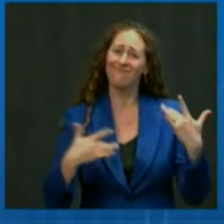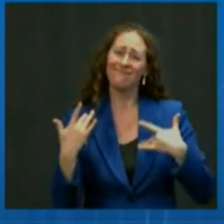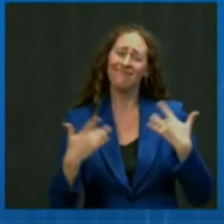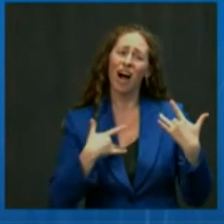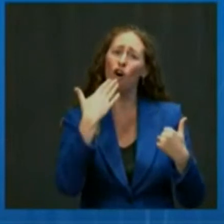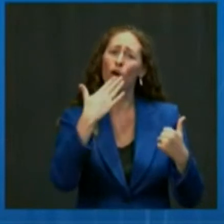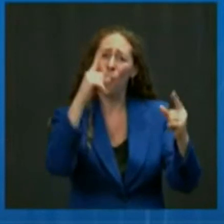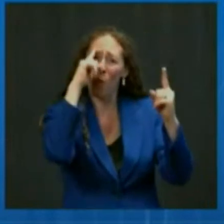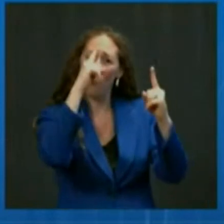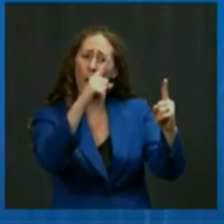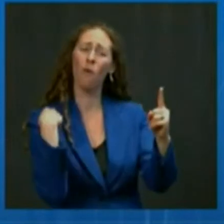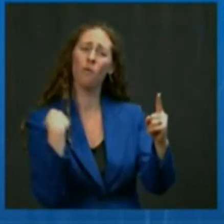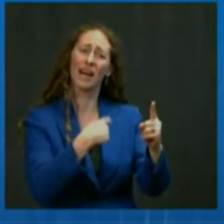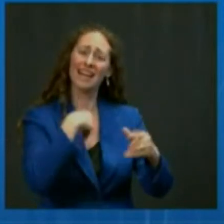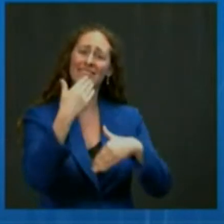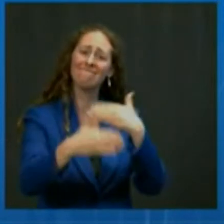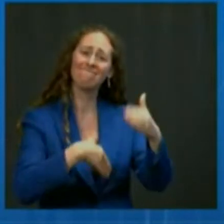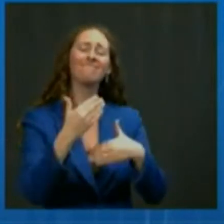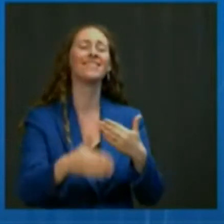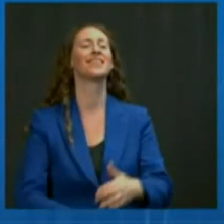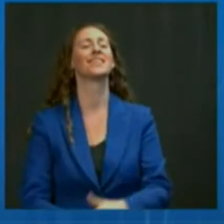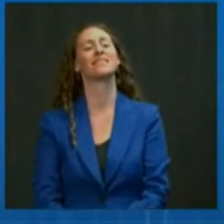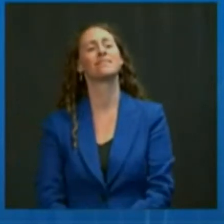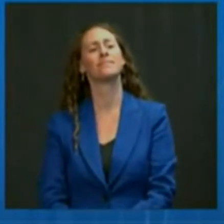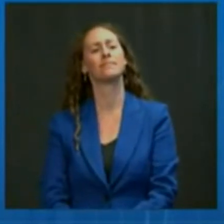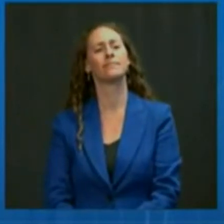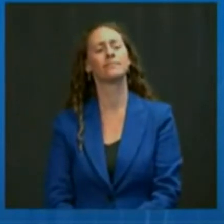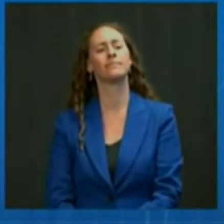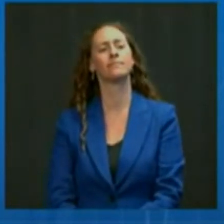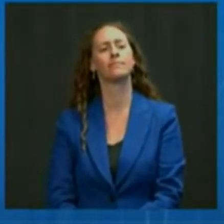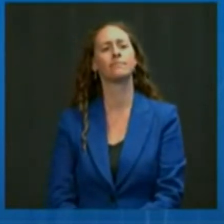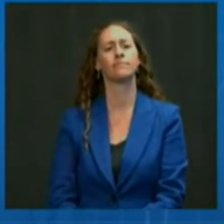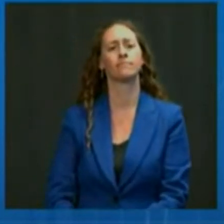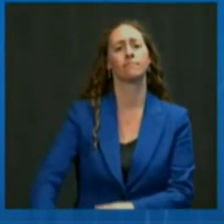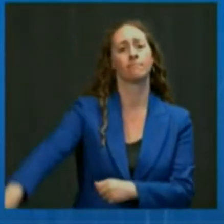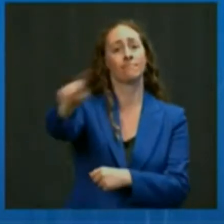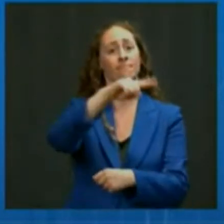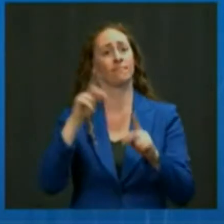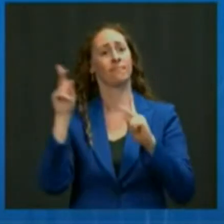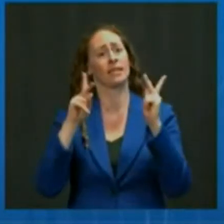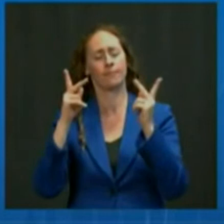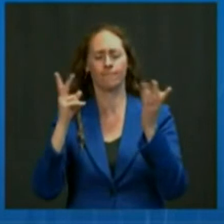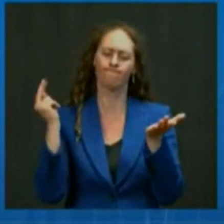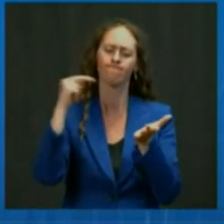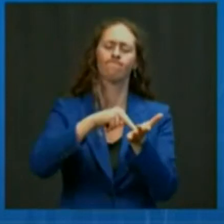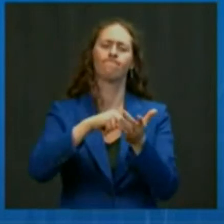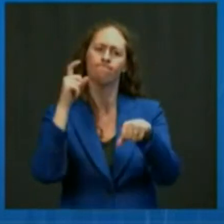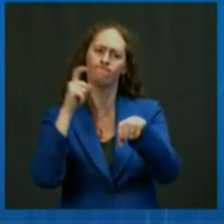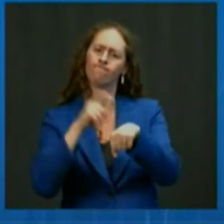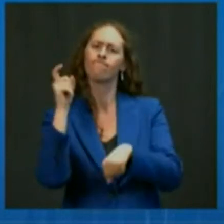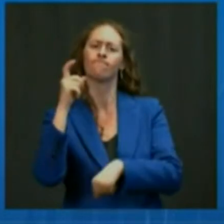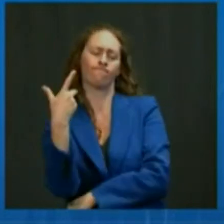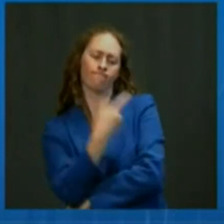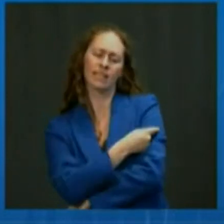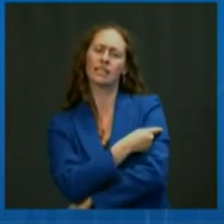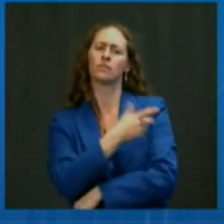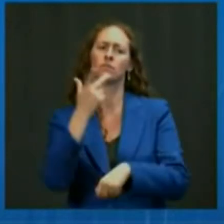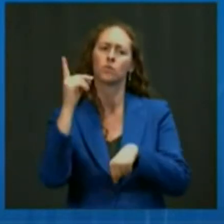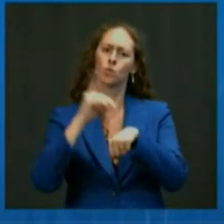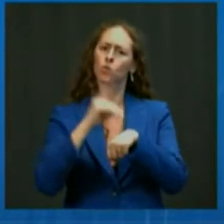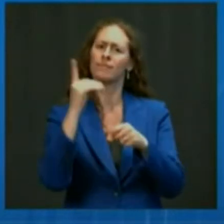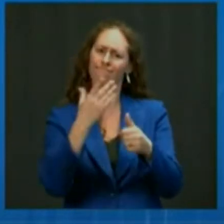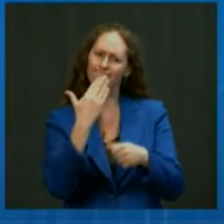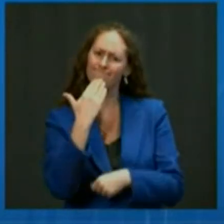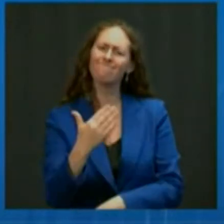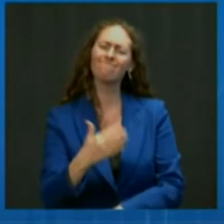Americans across the country are continuing to step up, do their part, and get vaccinated. We